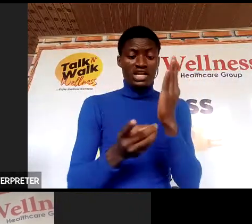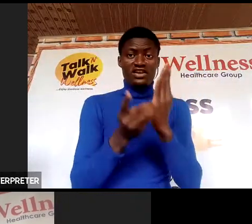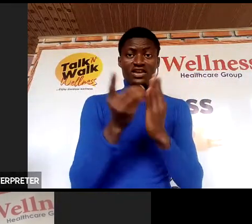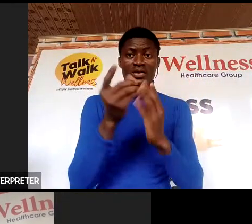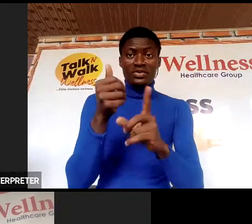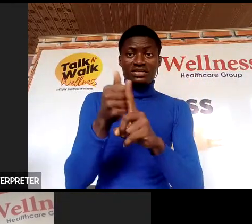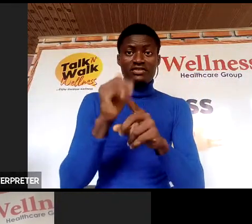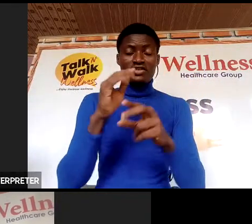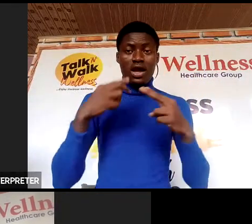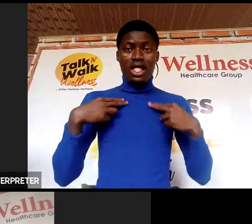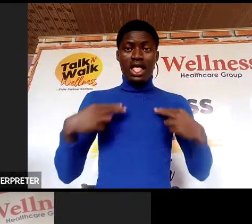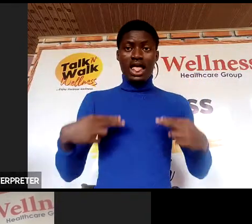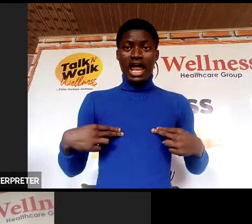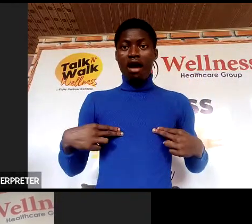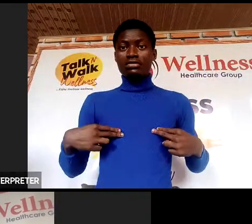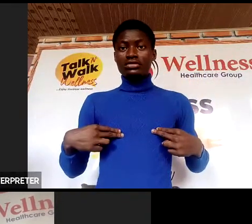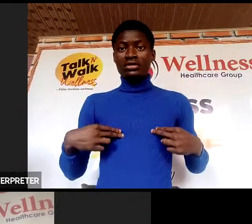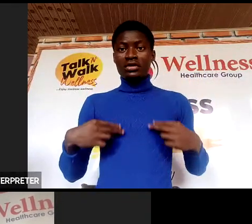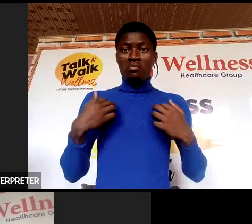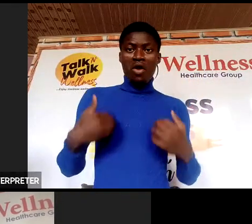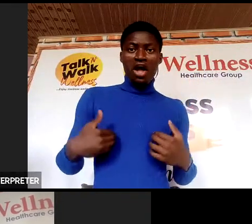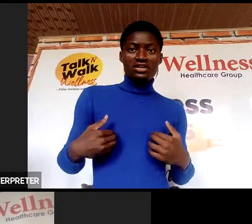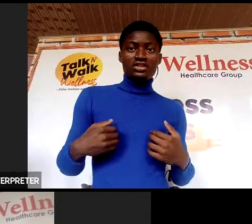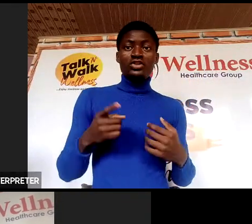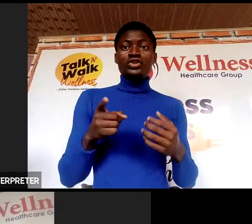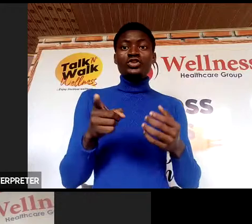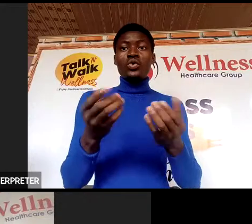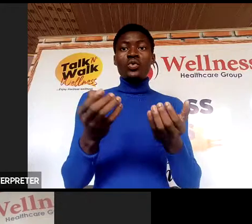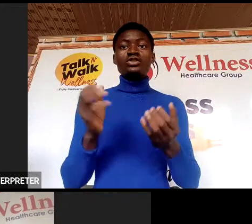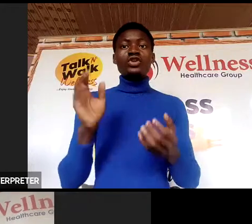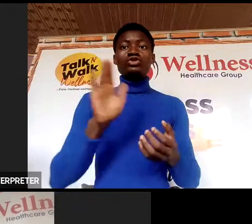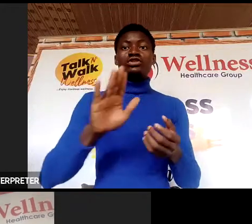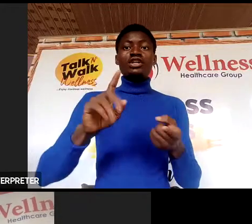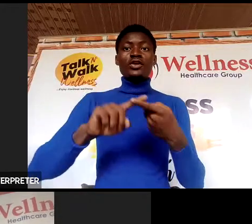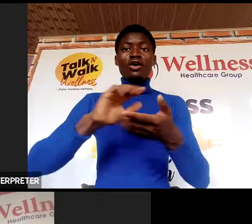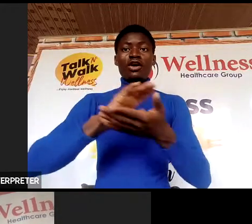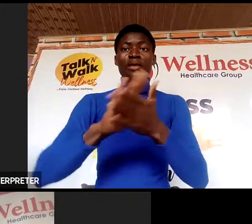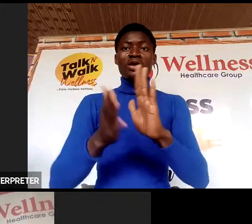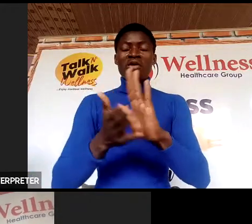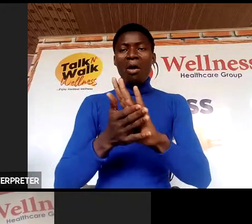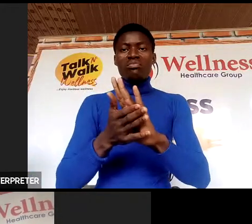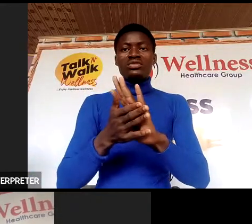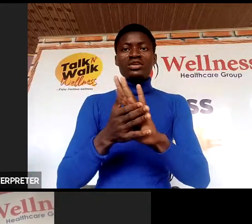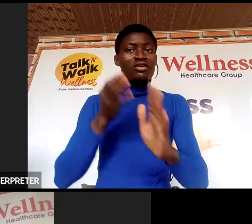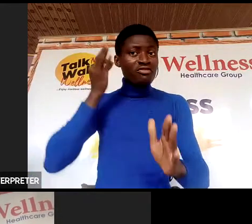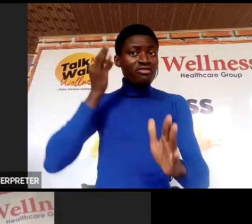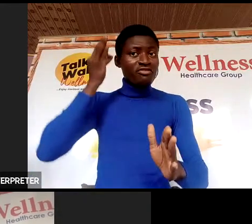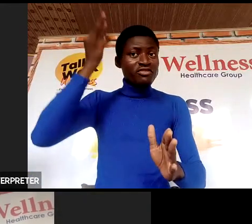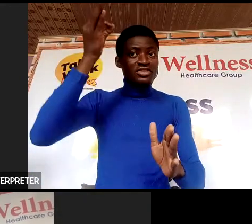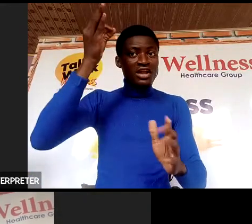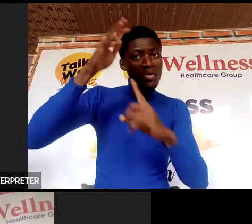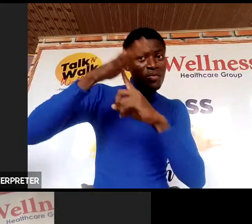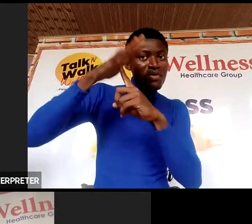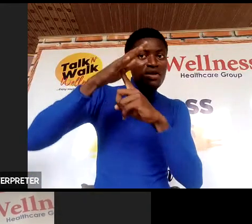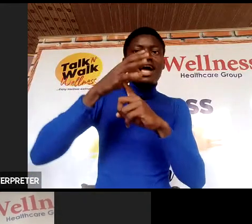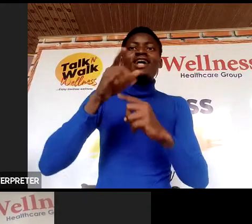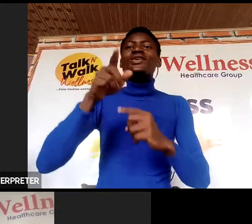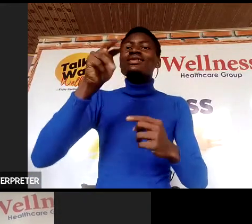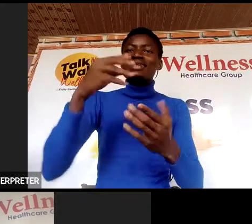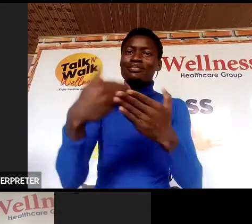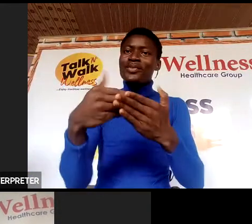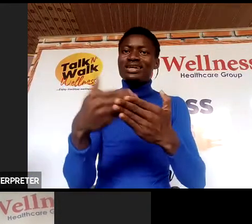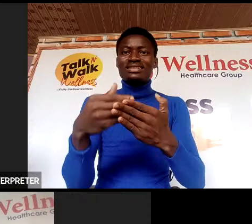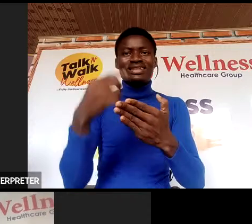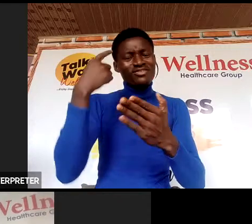you want your children to get to where you want them to go, and things like that, you need money in itself,